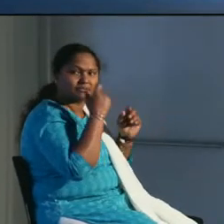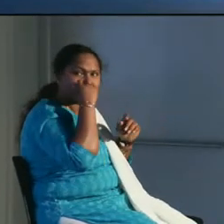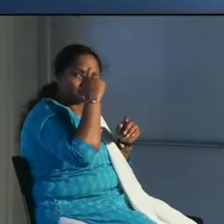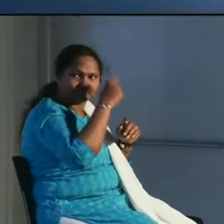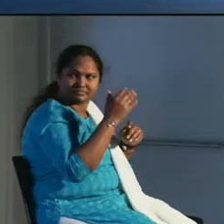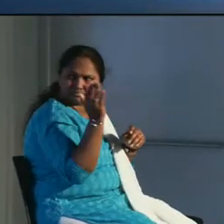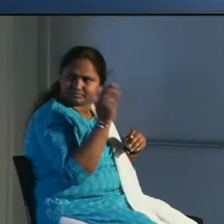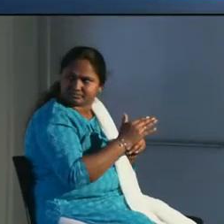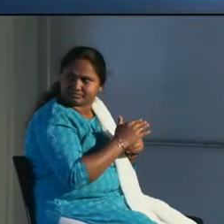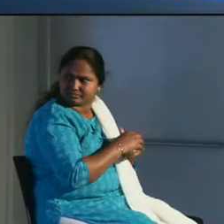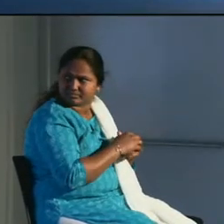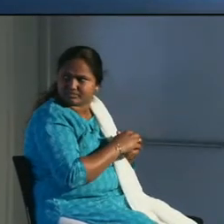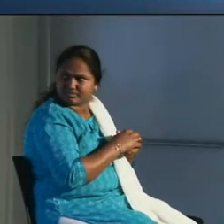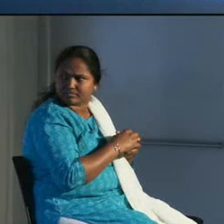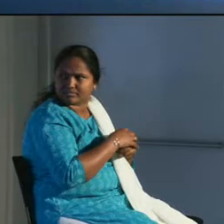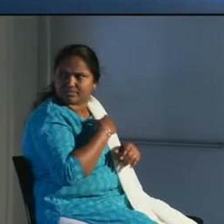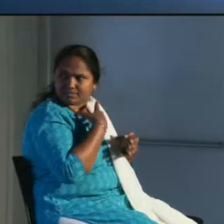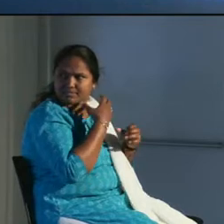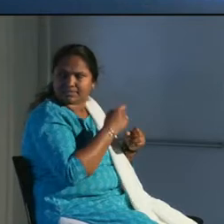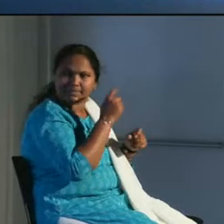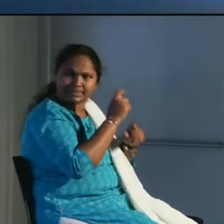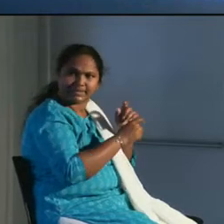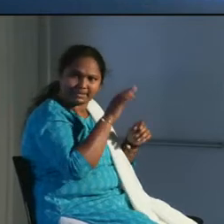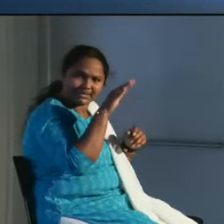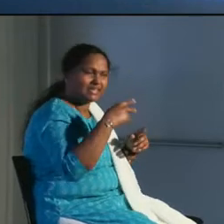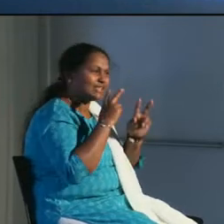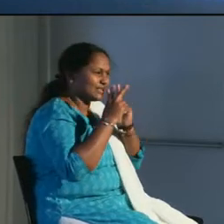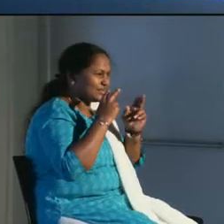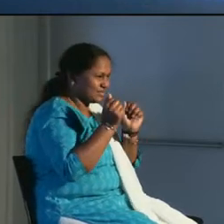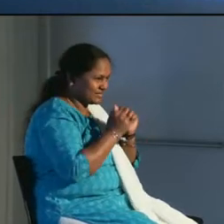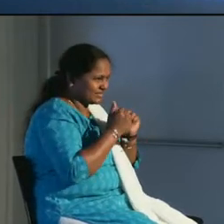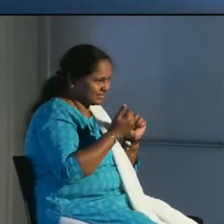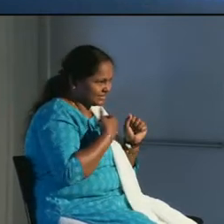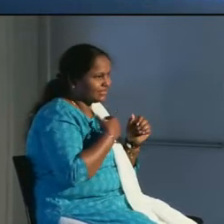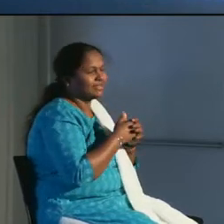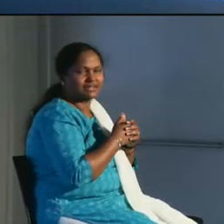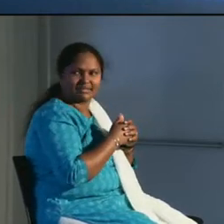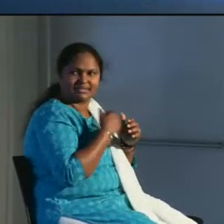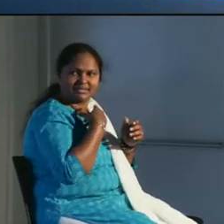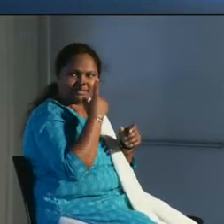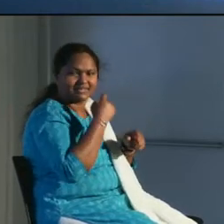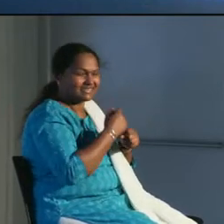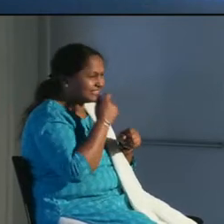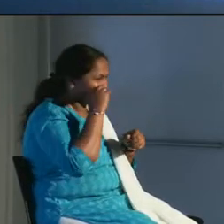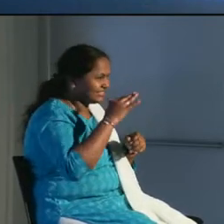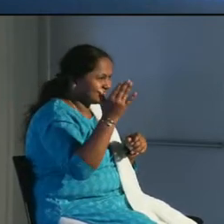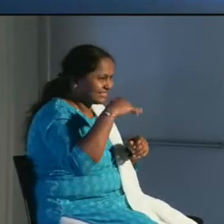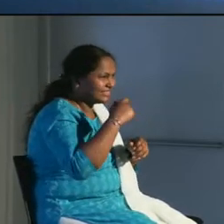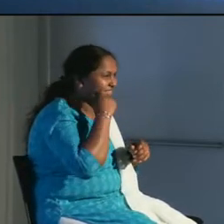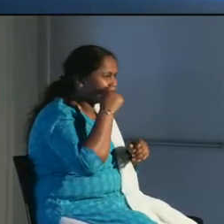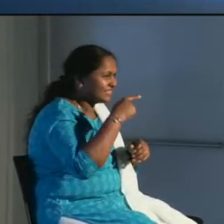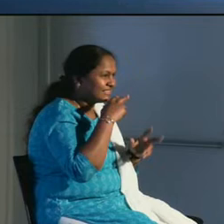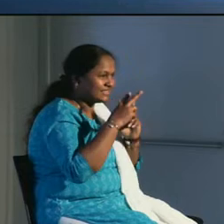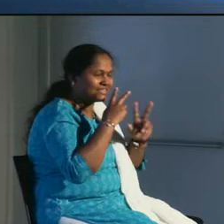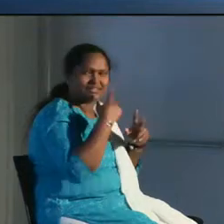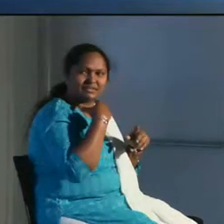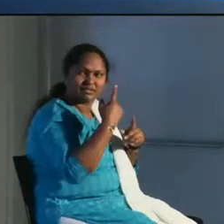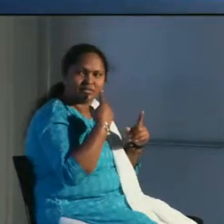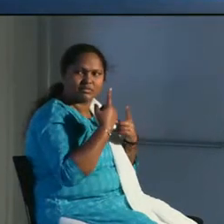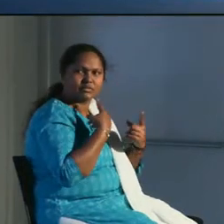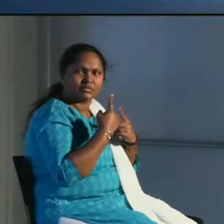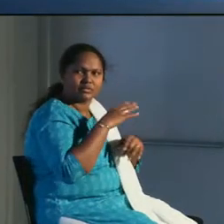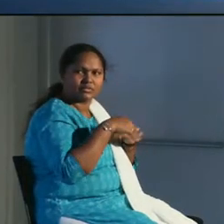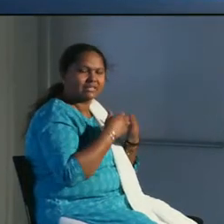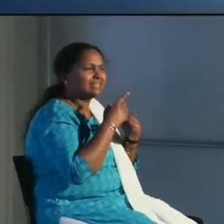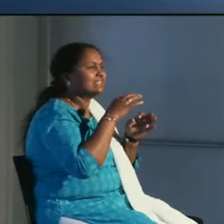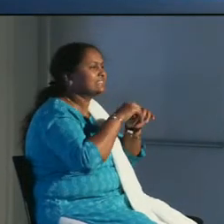are, I always have people who come by and talk to me. So this gentleman who came by and he said, let's talk about the